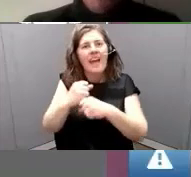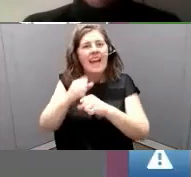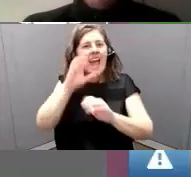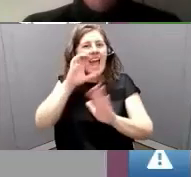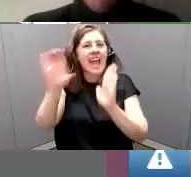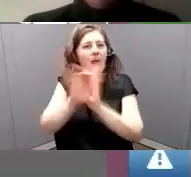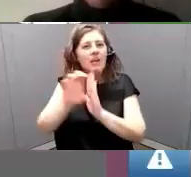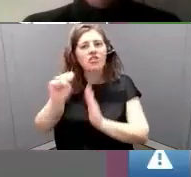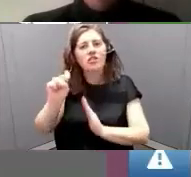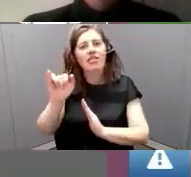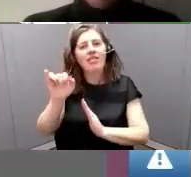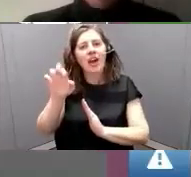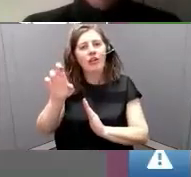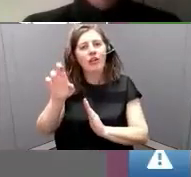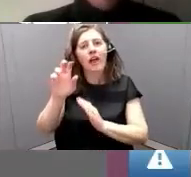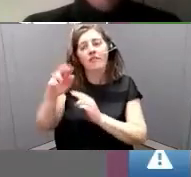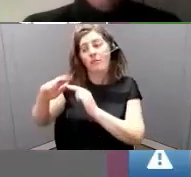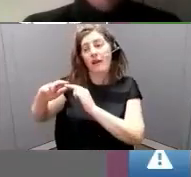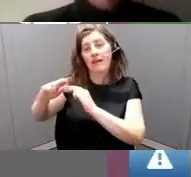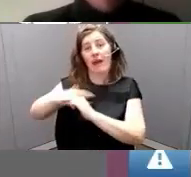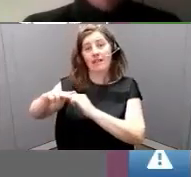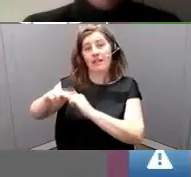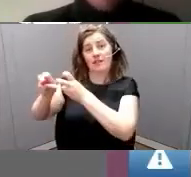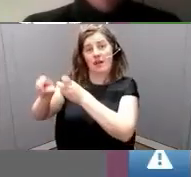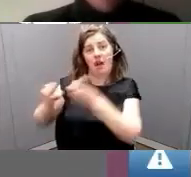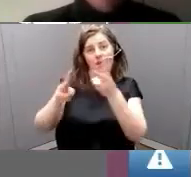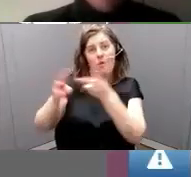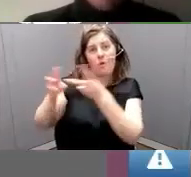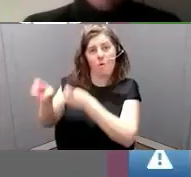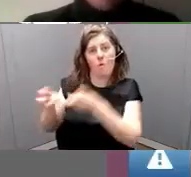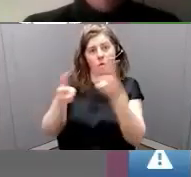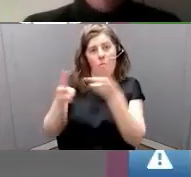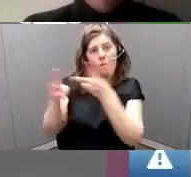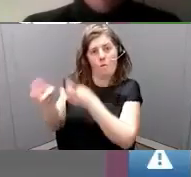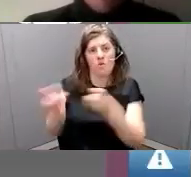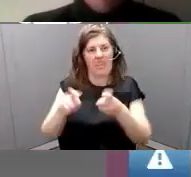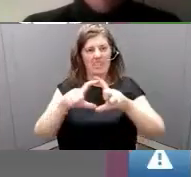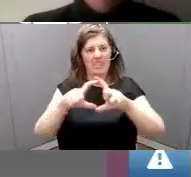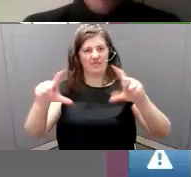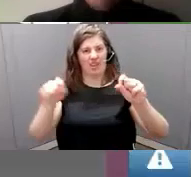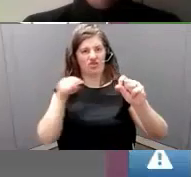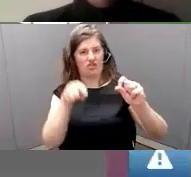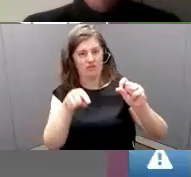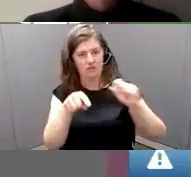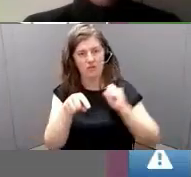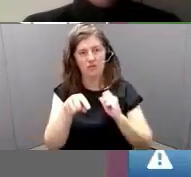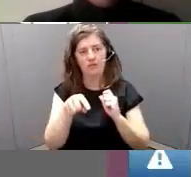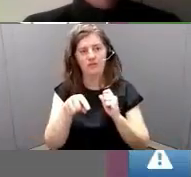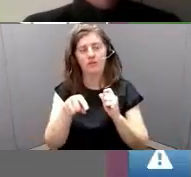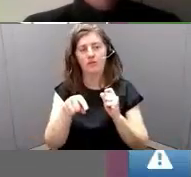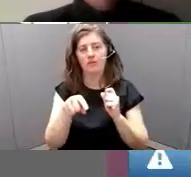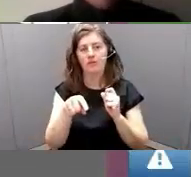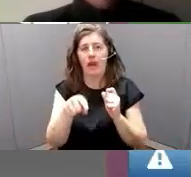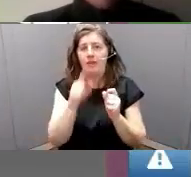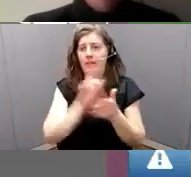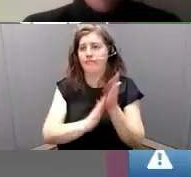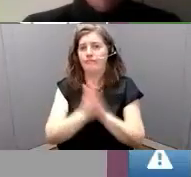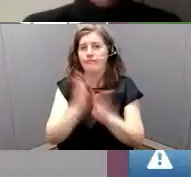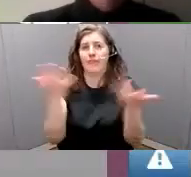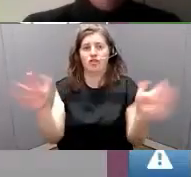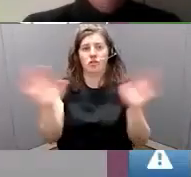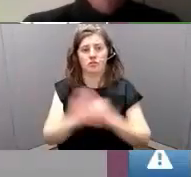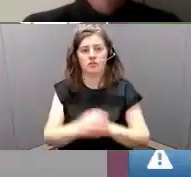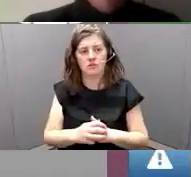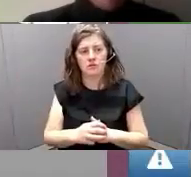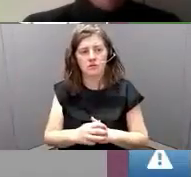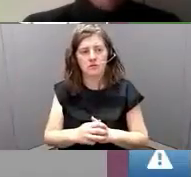and upload all my slides into this section right here, and then I'm essentially done. I